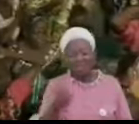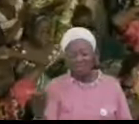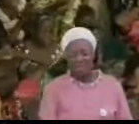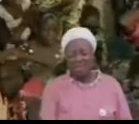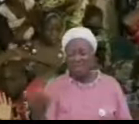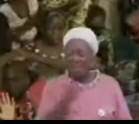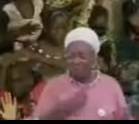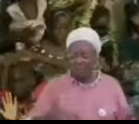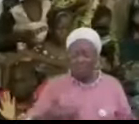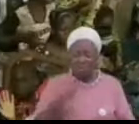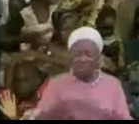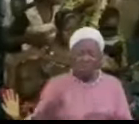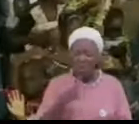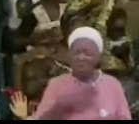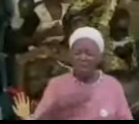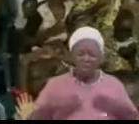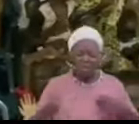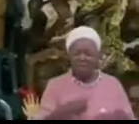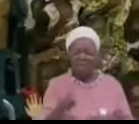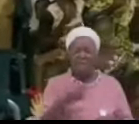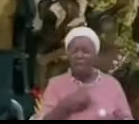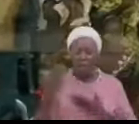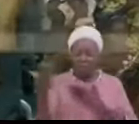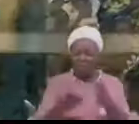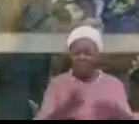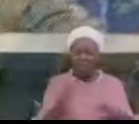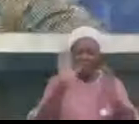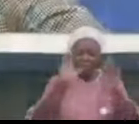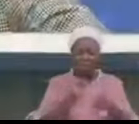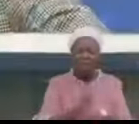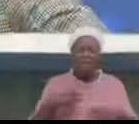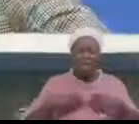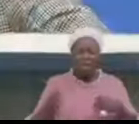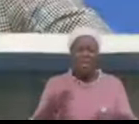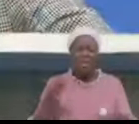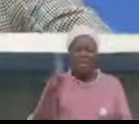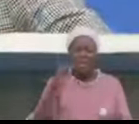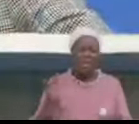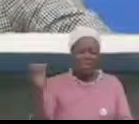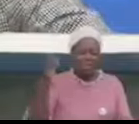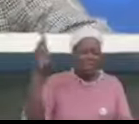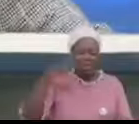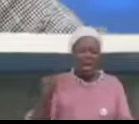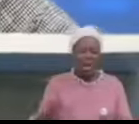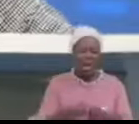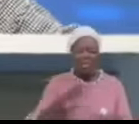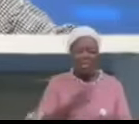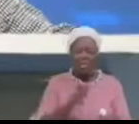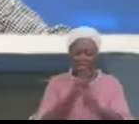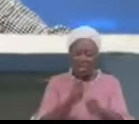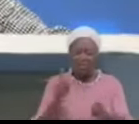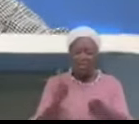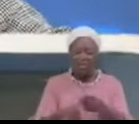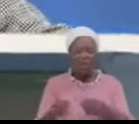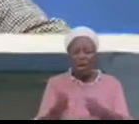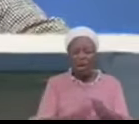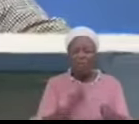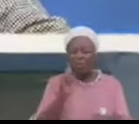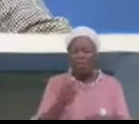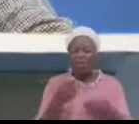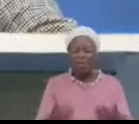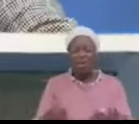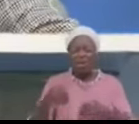Bring their miracle healing by grace as a gift to everyone tonight